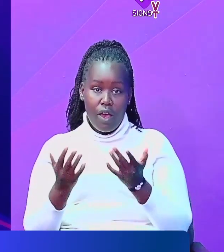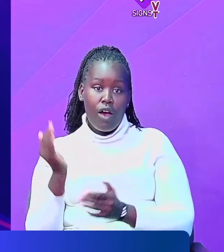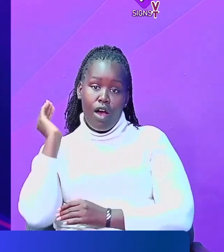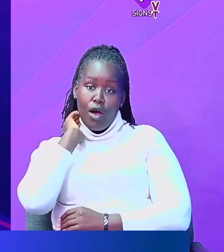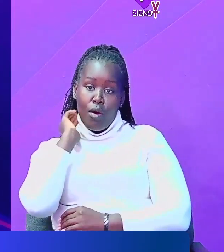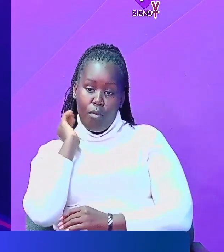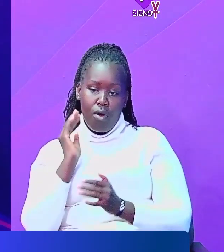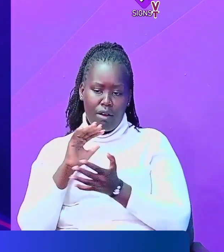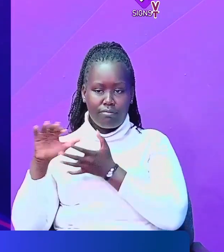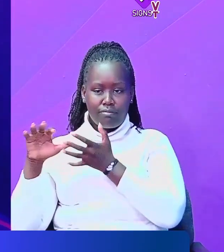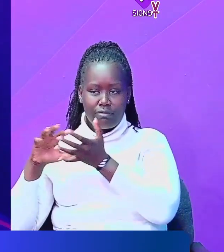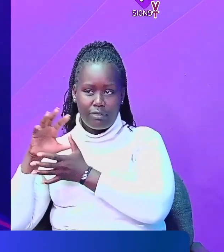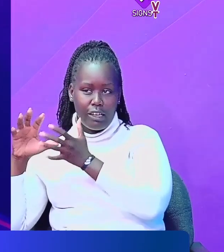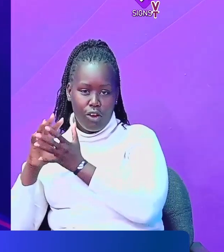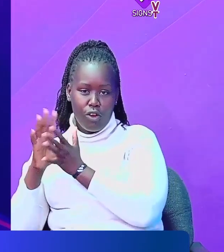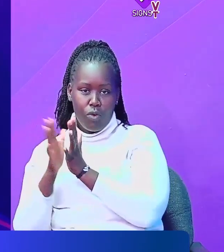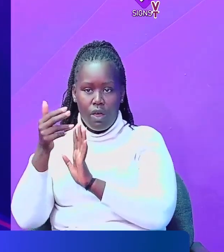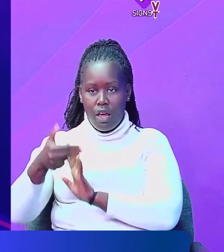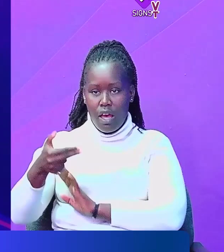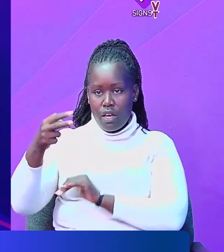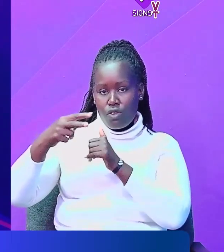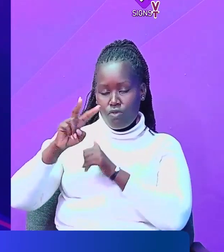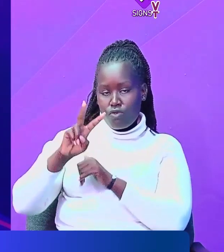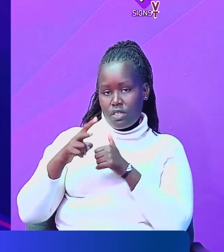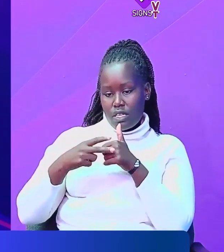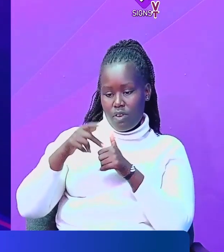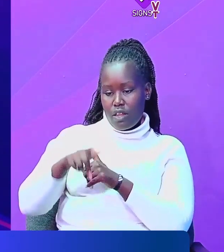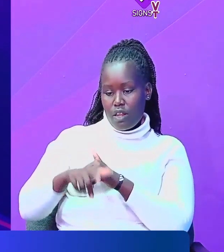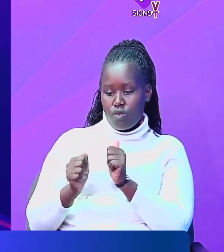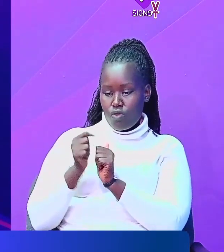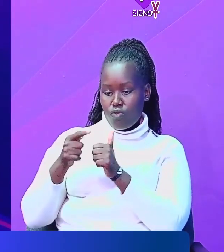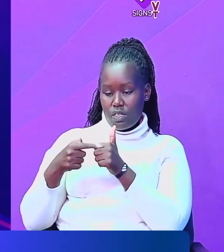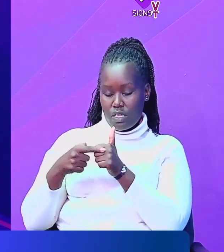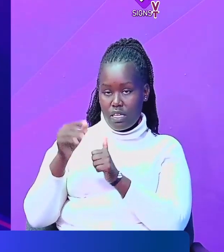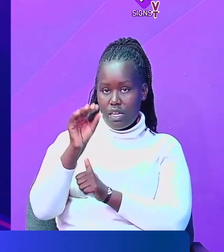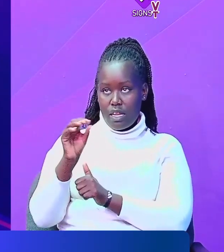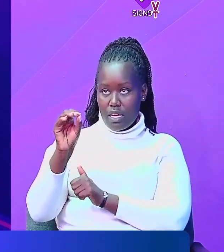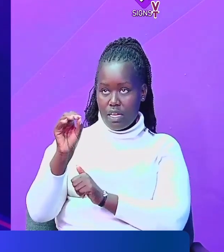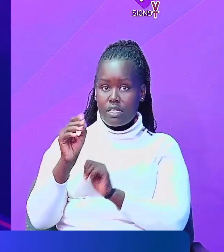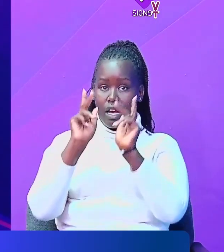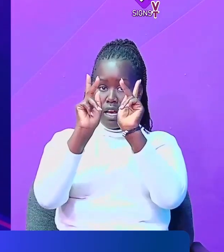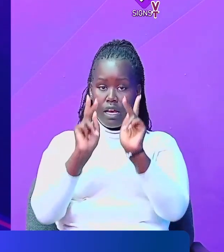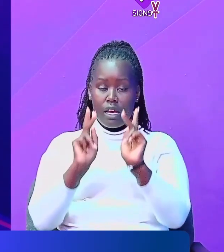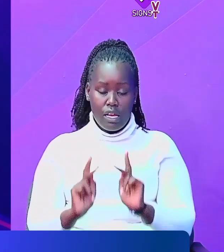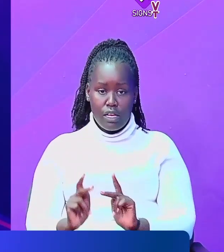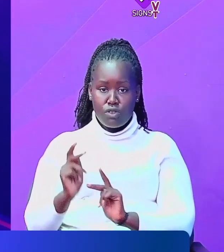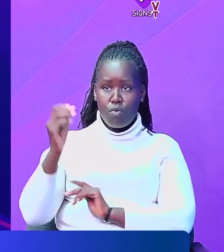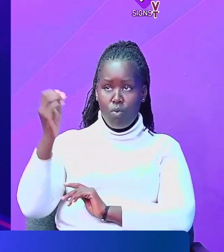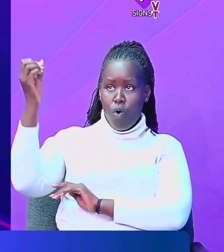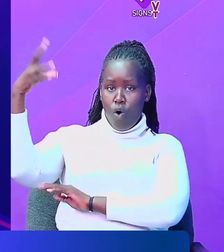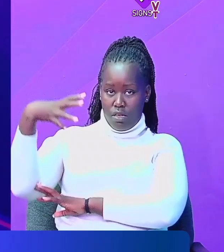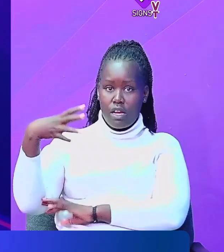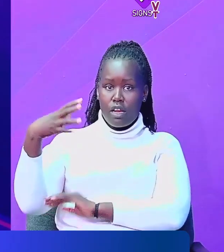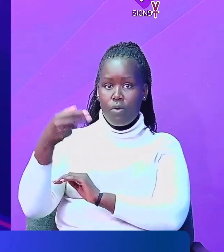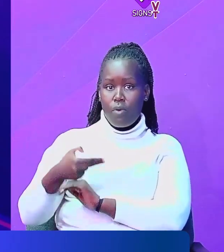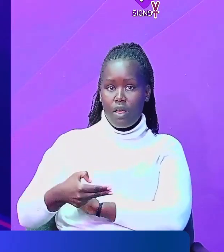going to be mostly cloudy with highs of 27 degrees and lows of 16 degrees. In Kisumu, it is going to be mostly sunny with highs of 30 degrees and lows